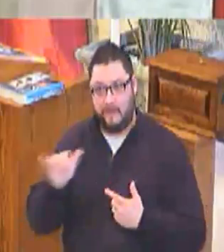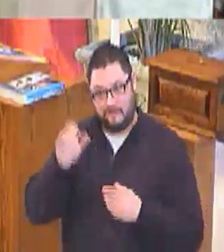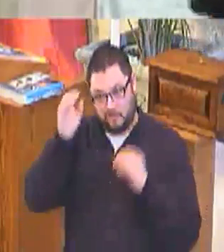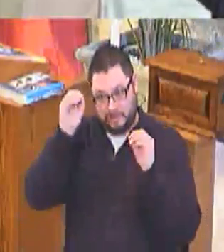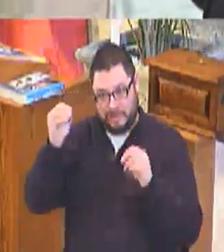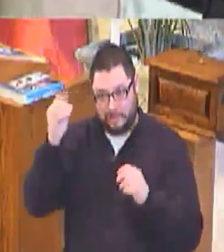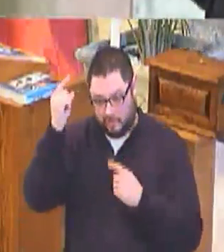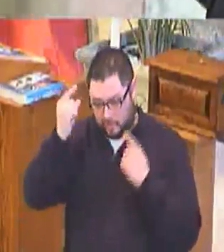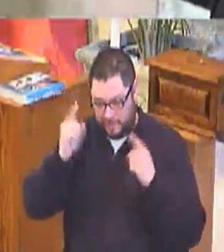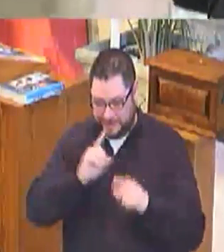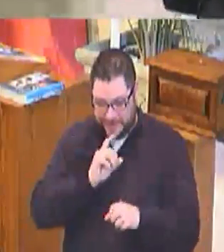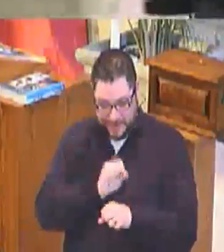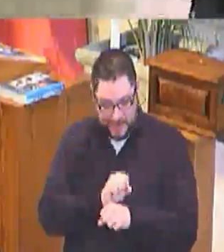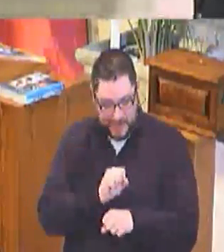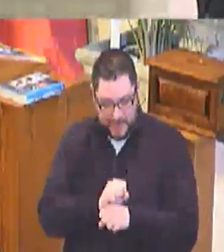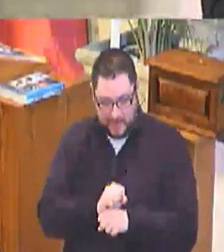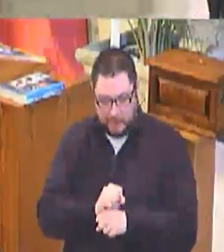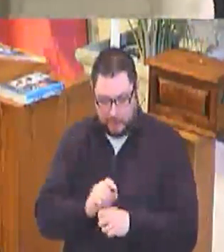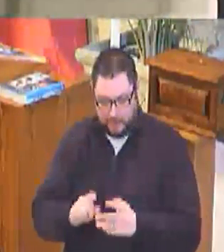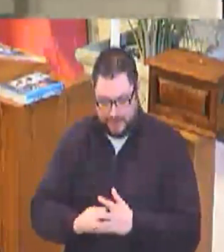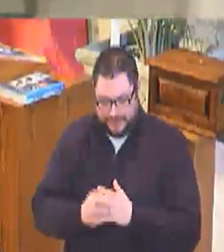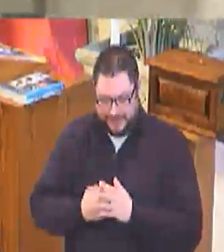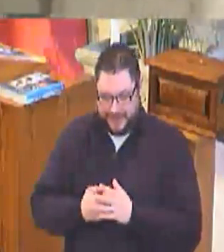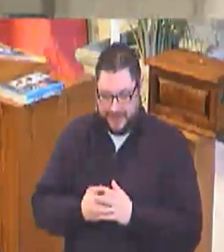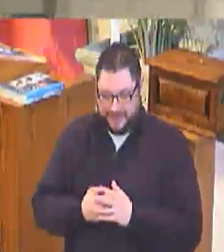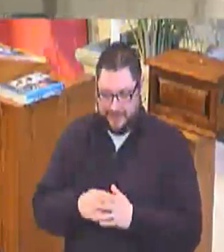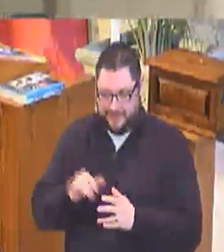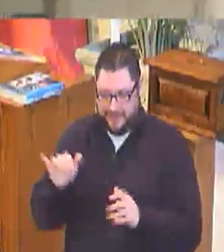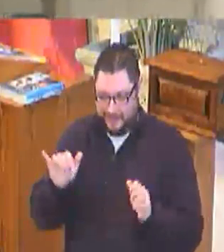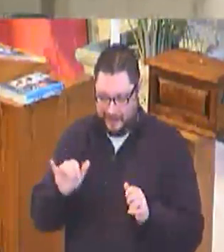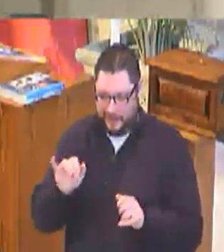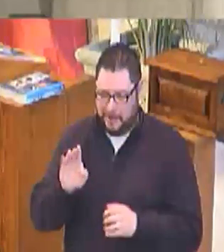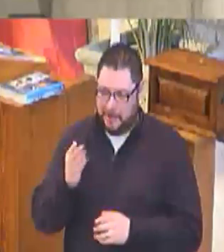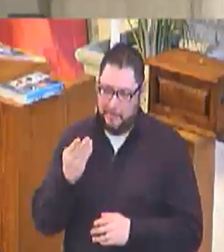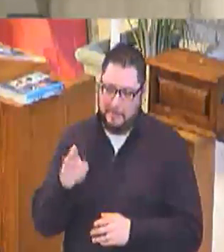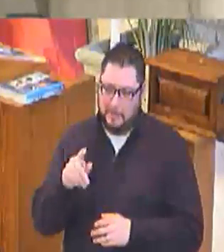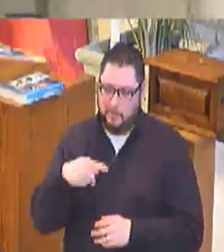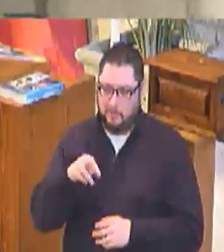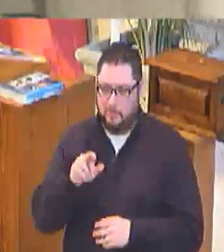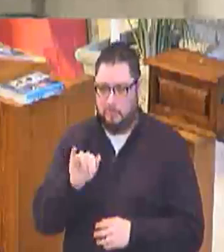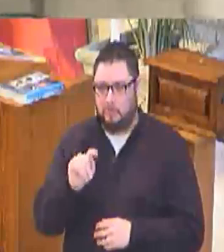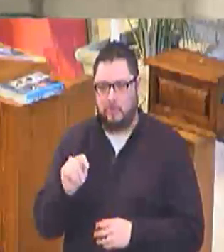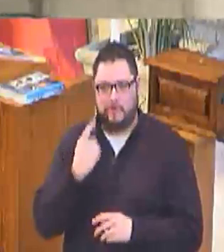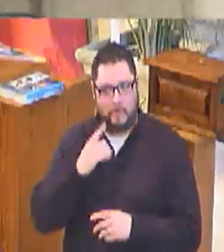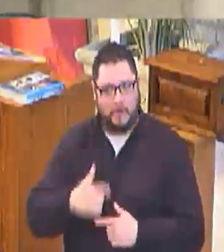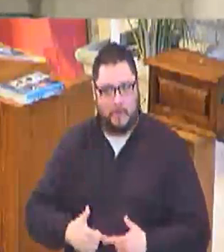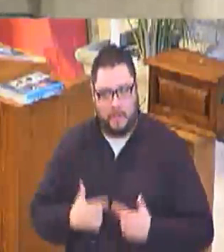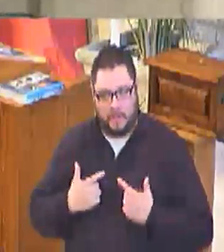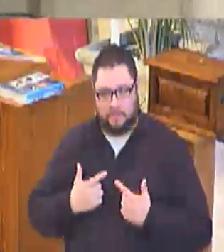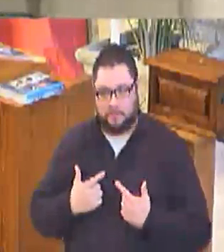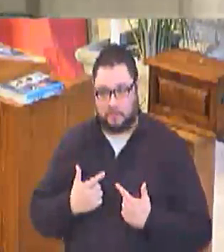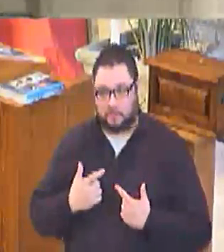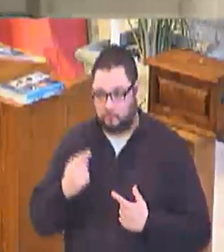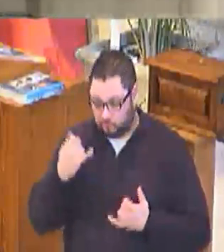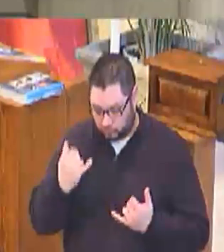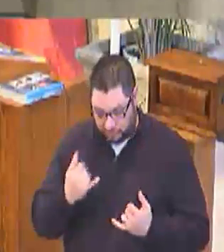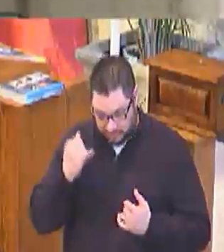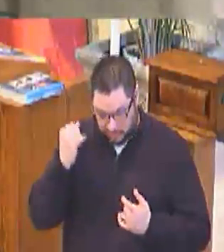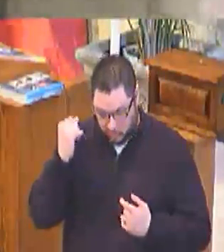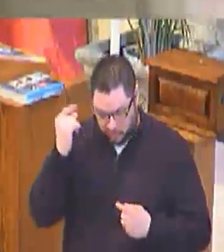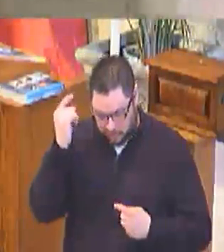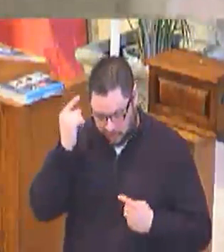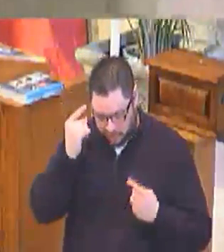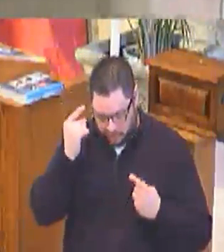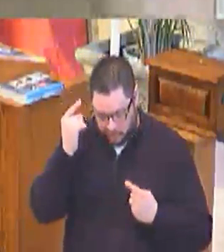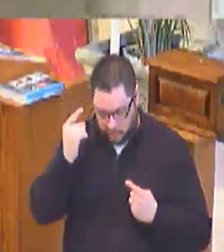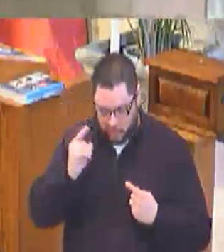that thoughts actually form the blueprint of our life. So the thoughts that we think today